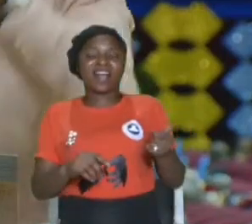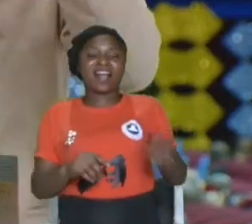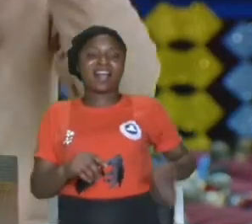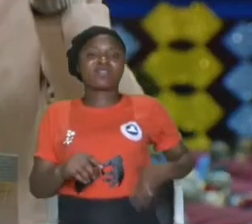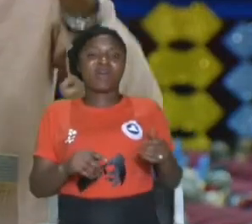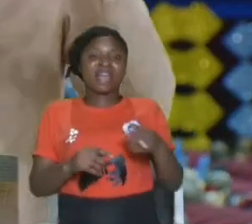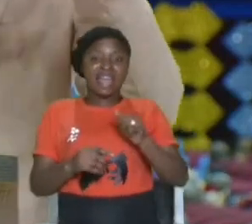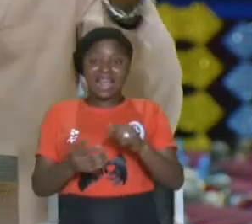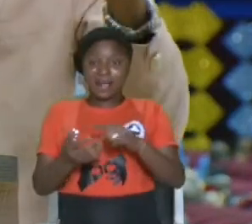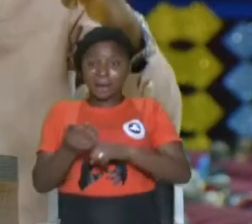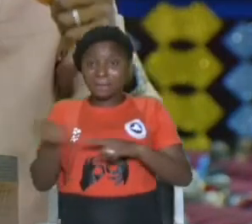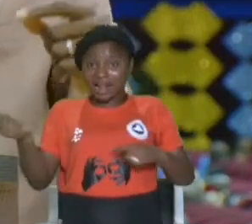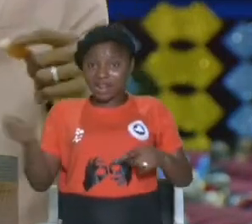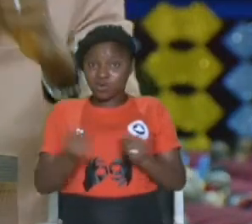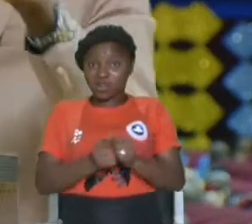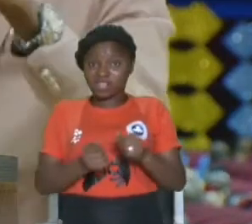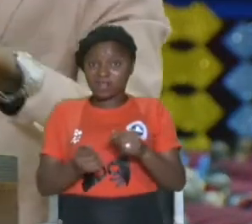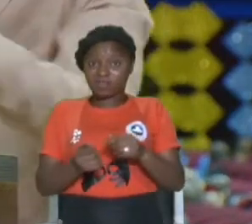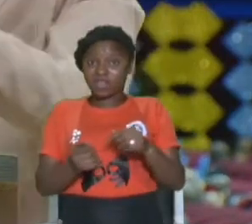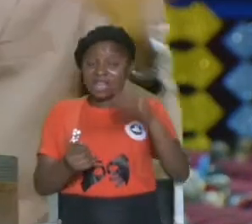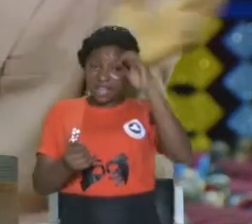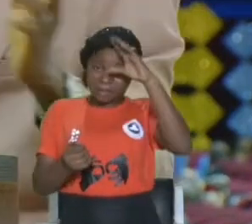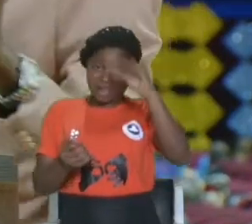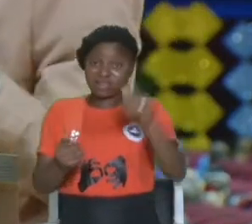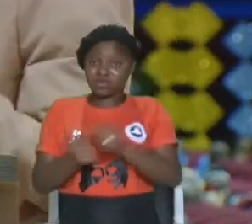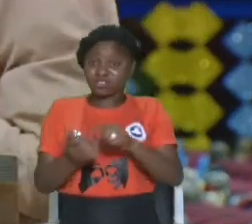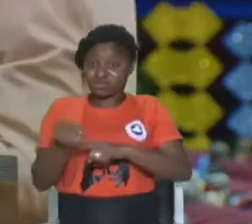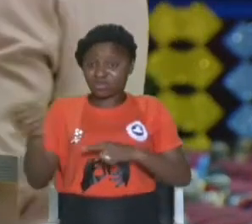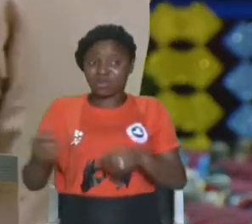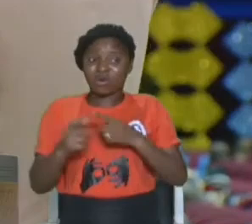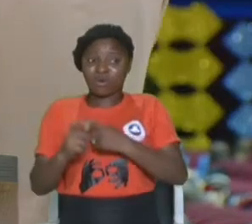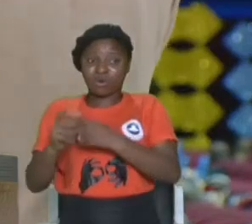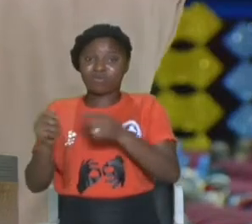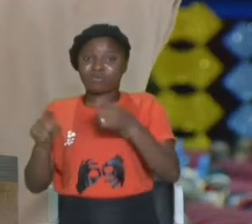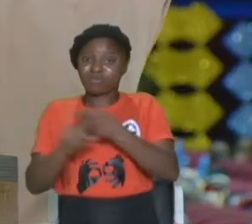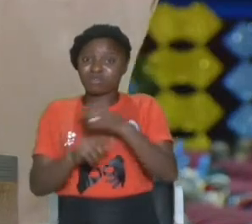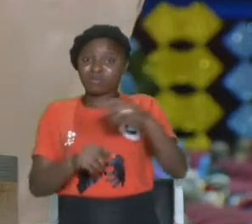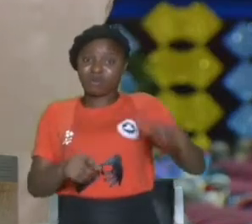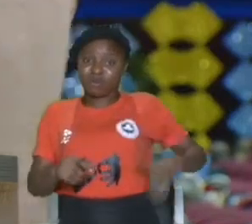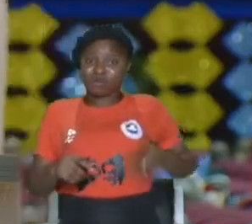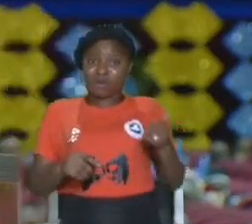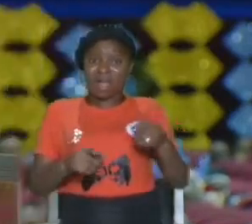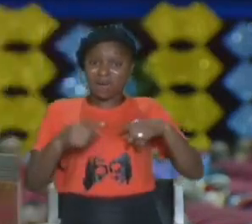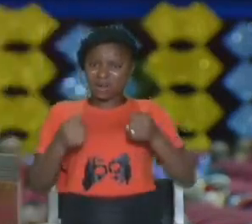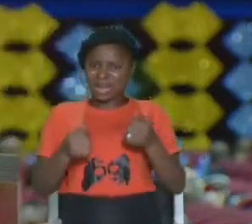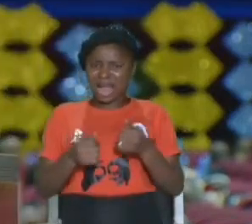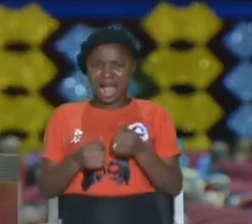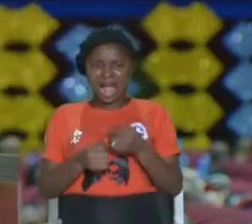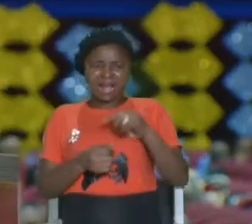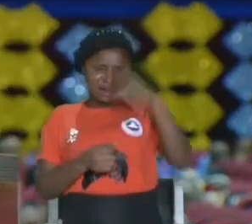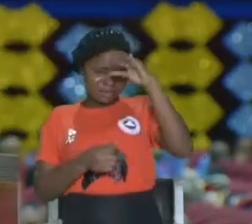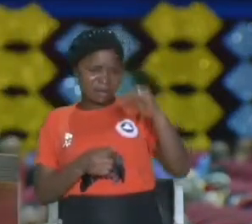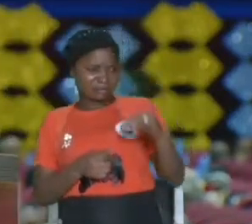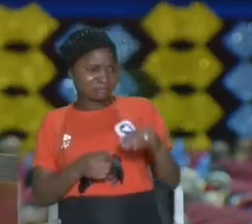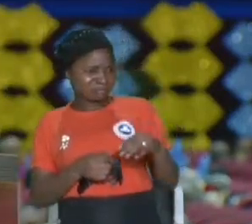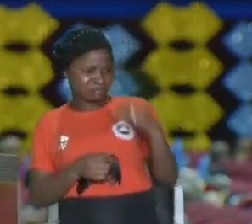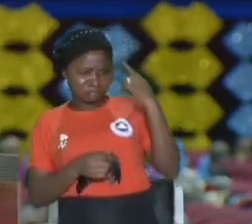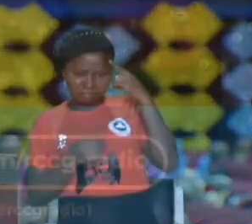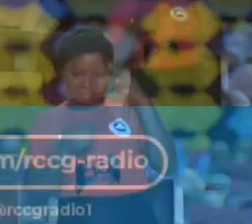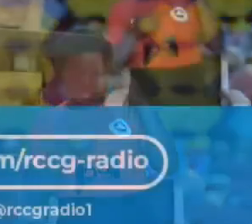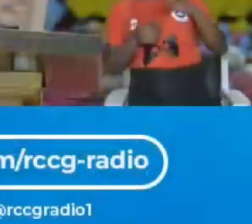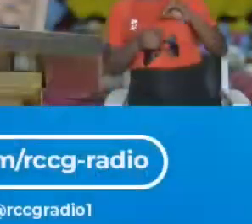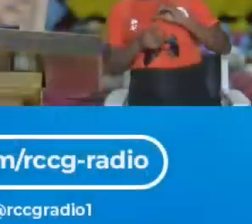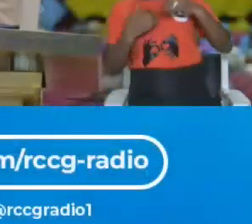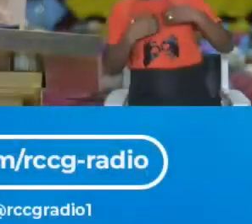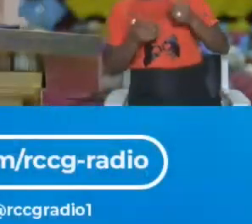rod running from a dog. And suddenly, the man realizes that I have a rod. Why am I running